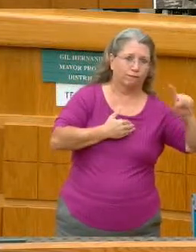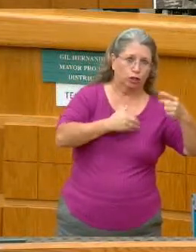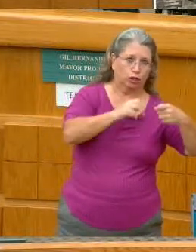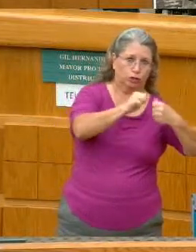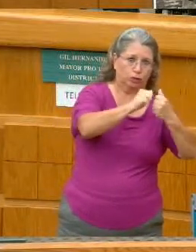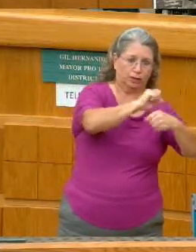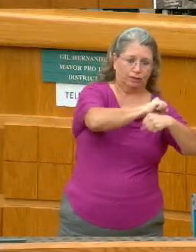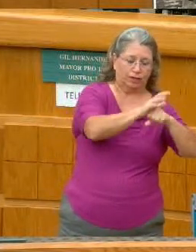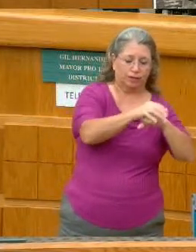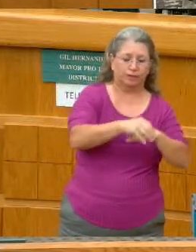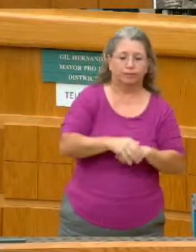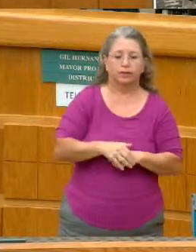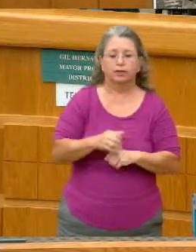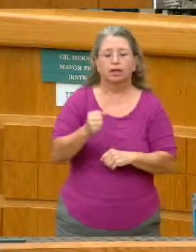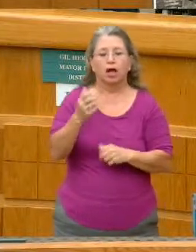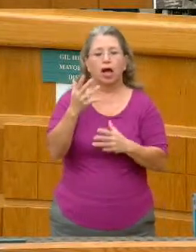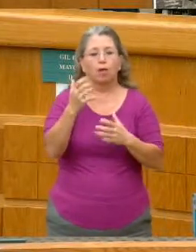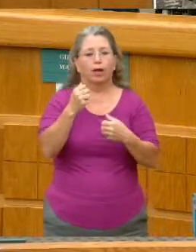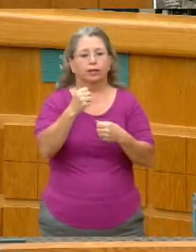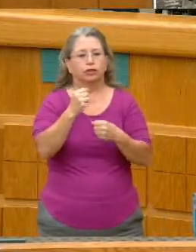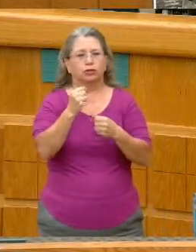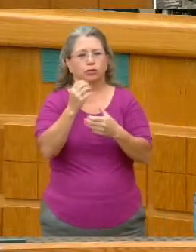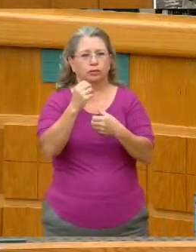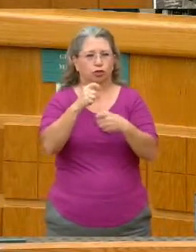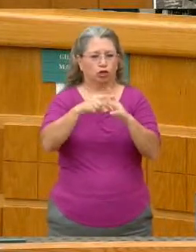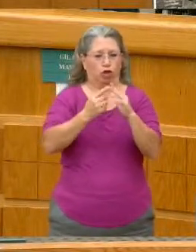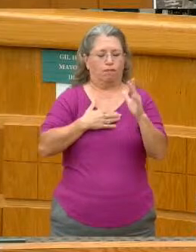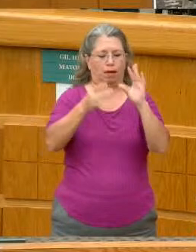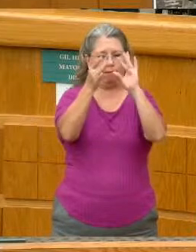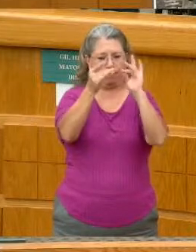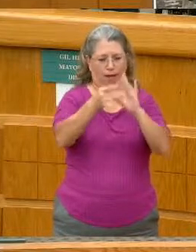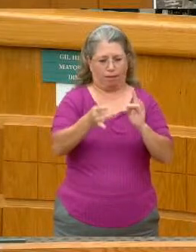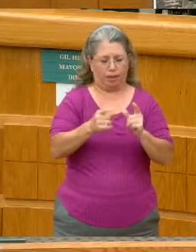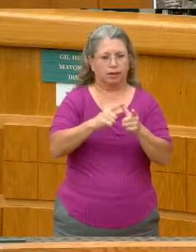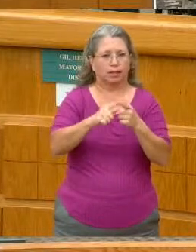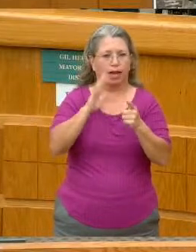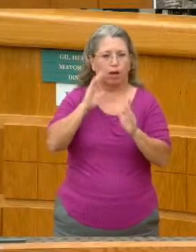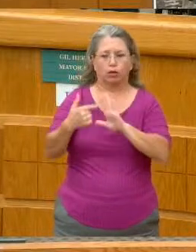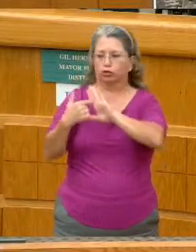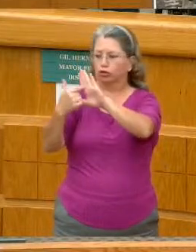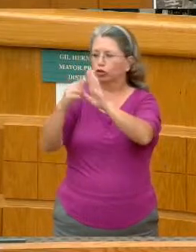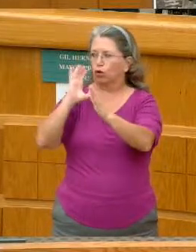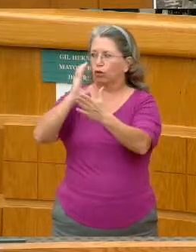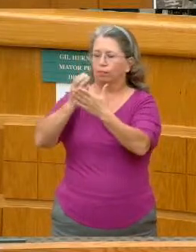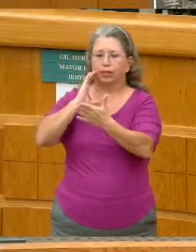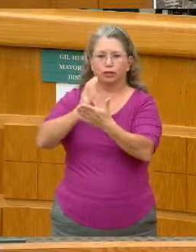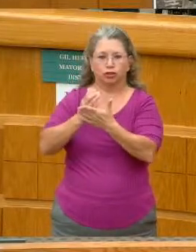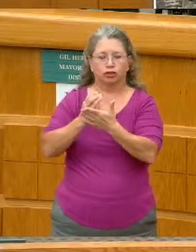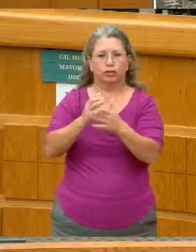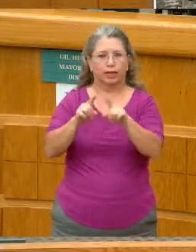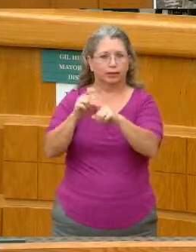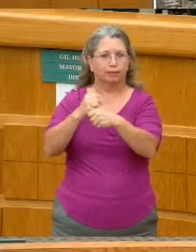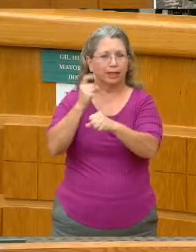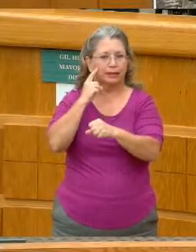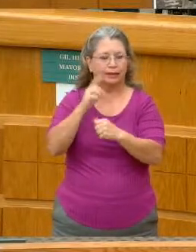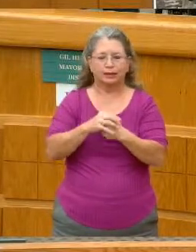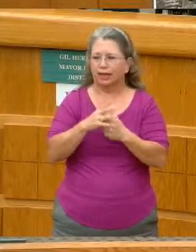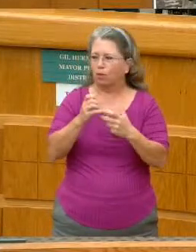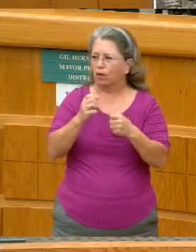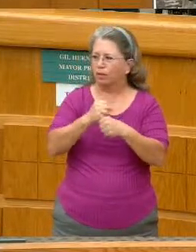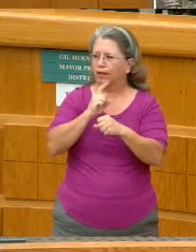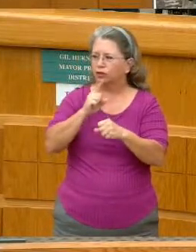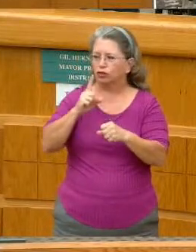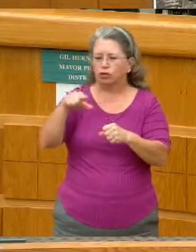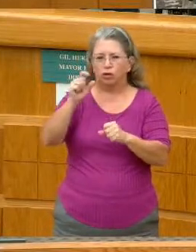then we'll come to the visuals as it makes sense. And so that you can hear me, let me remove